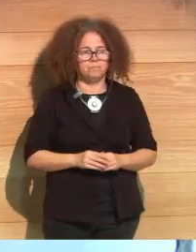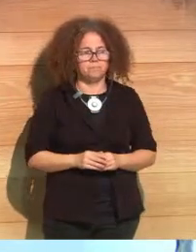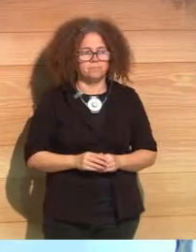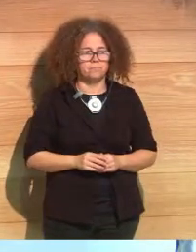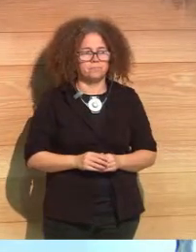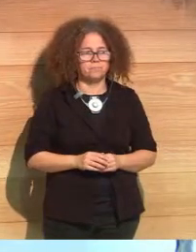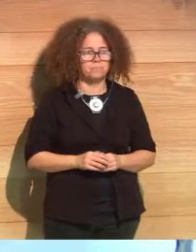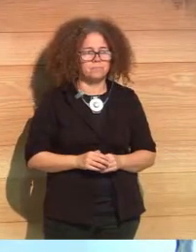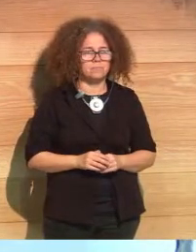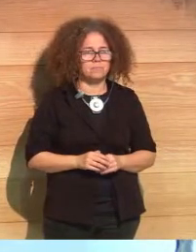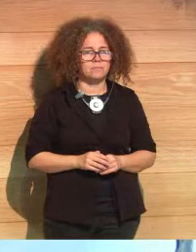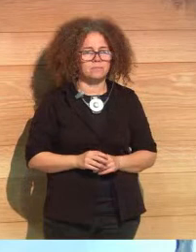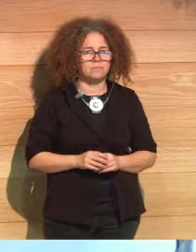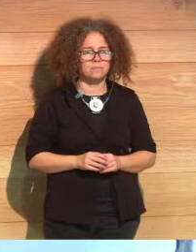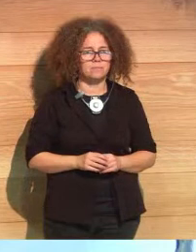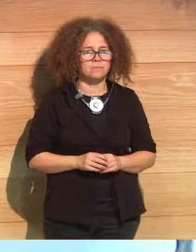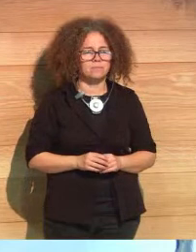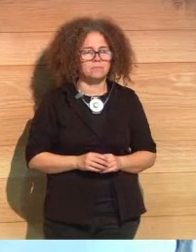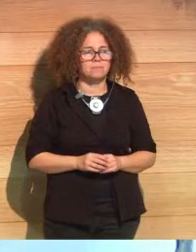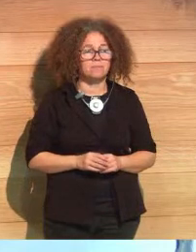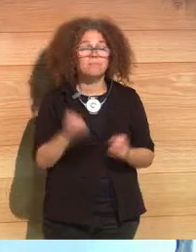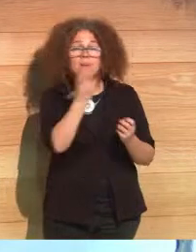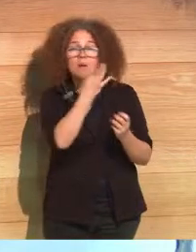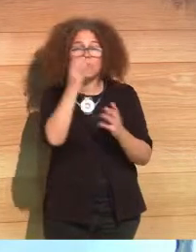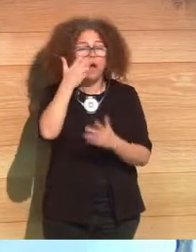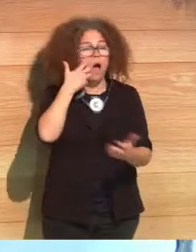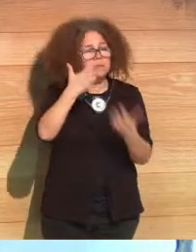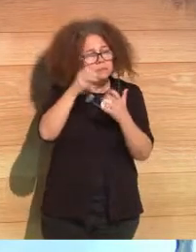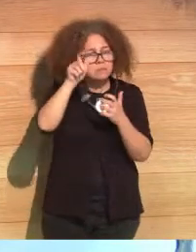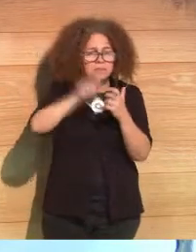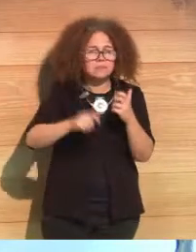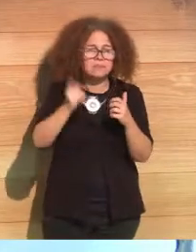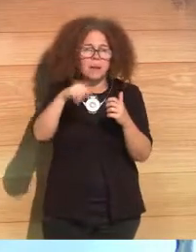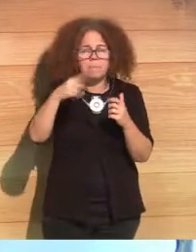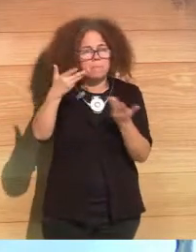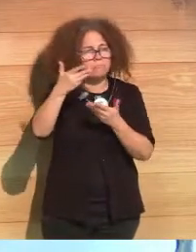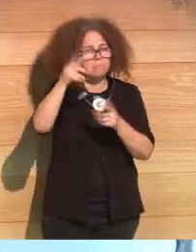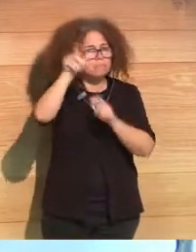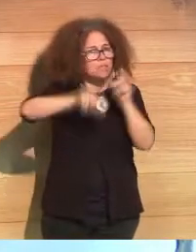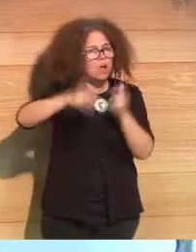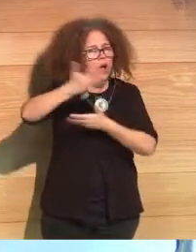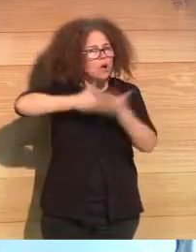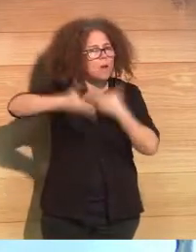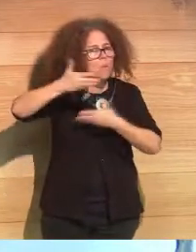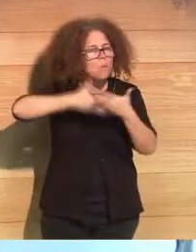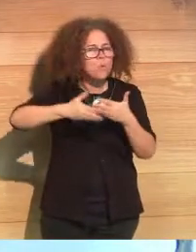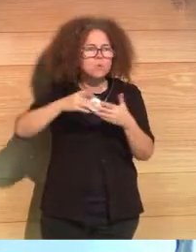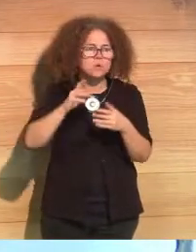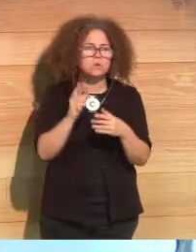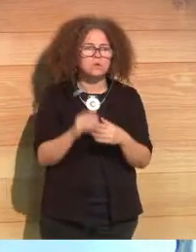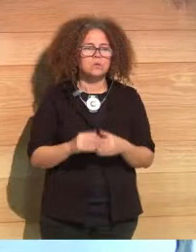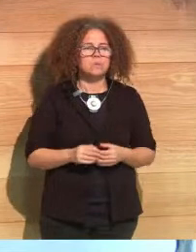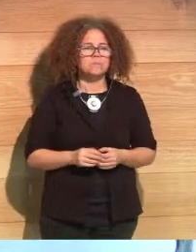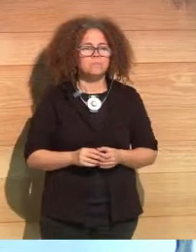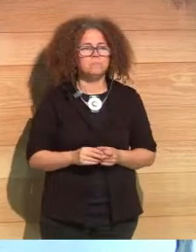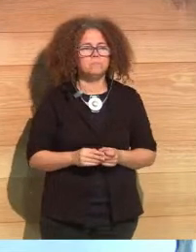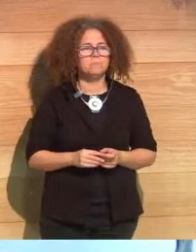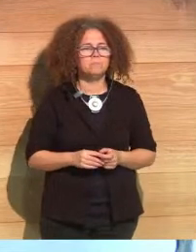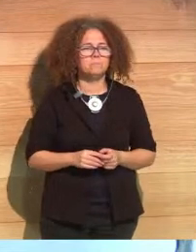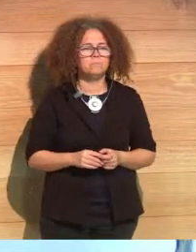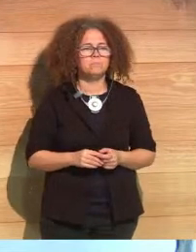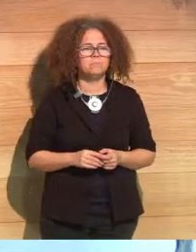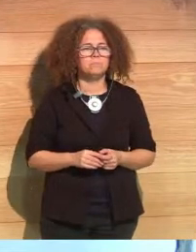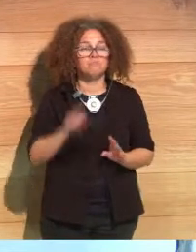we usually, with whom the collaboration is smooth, is usually people who are used to work for big